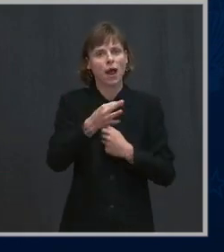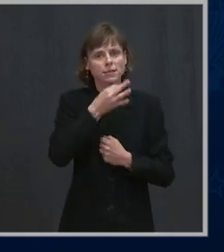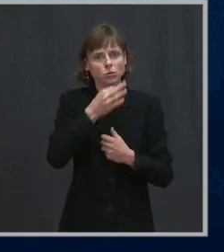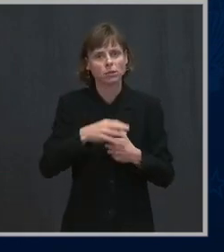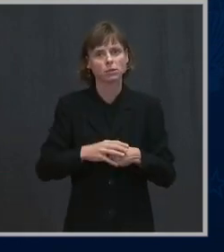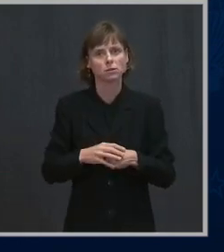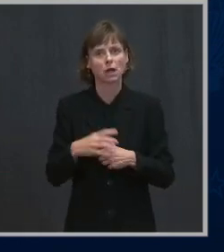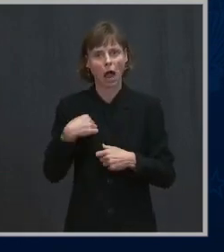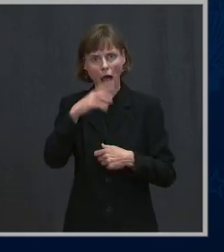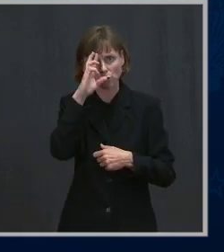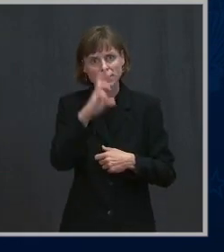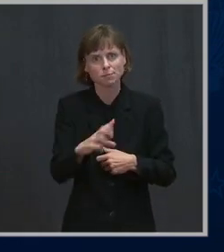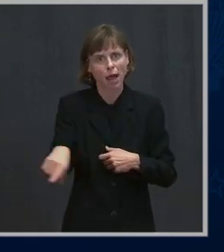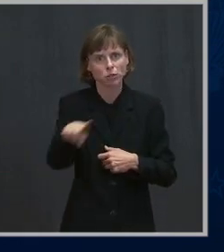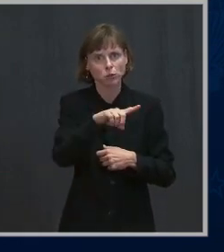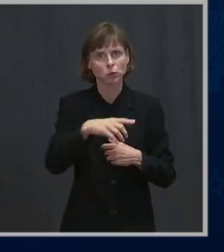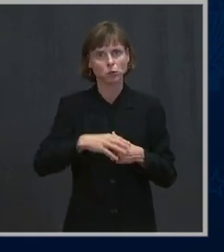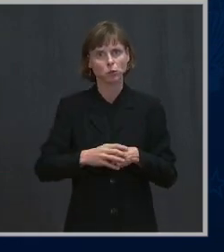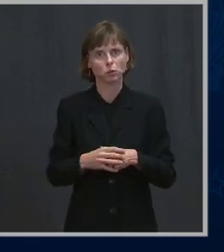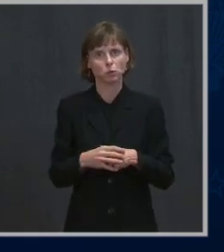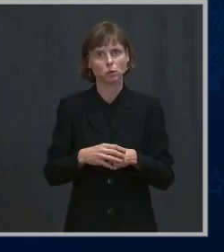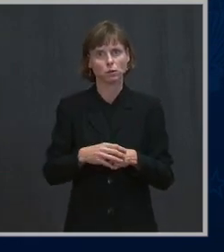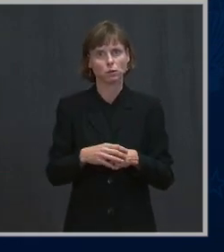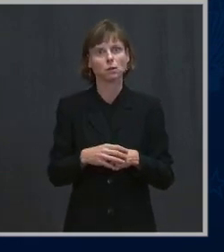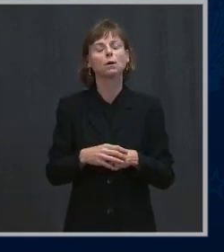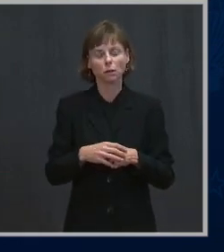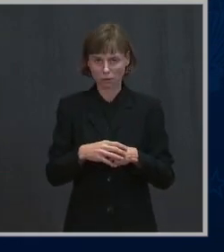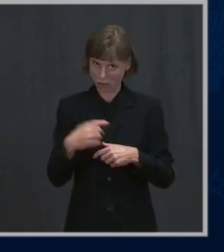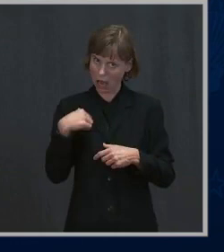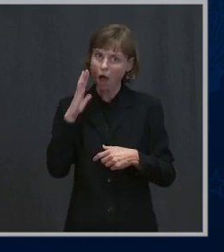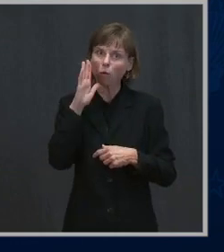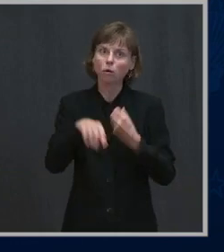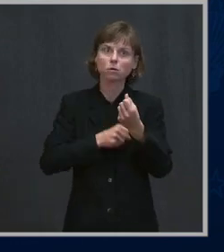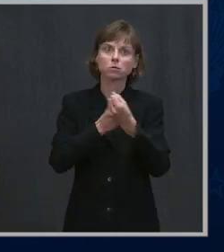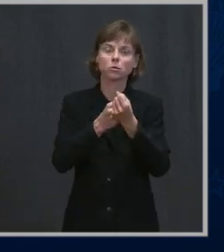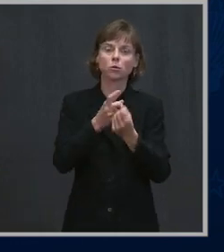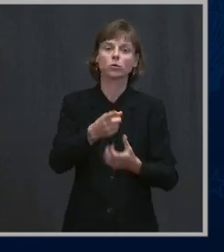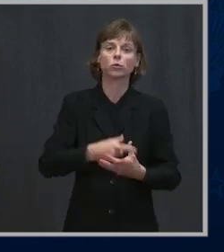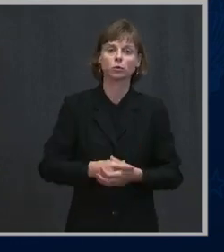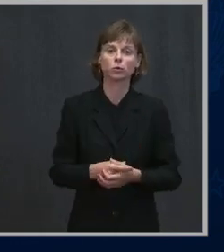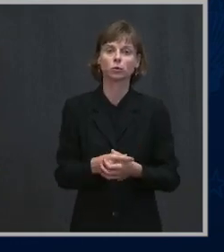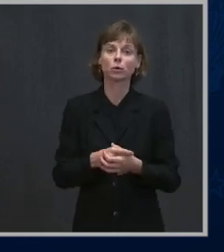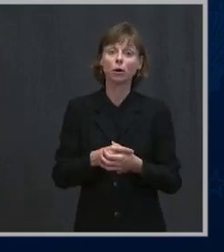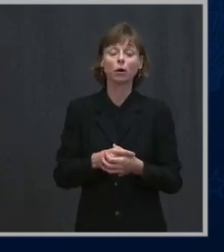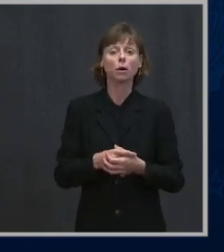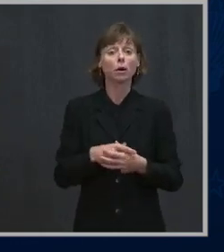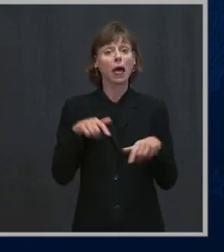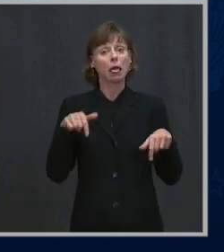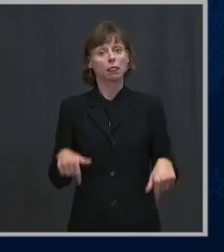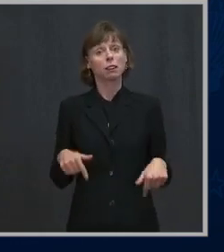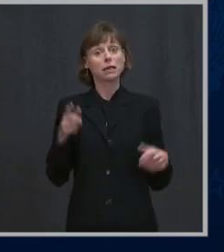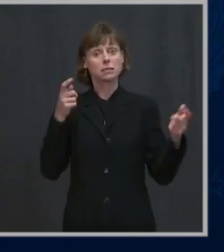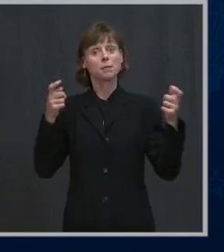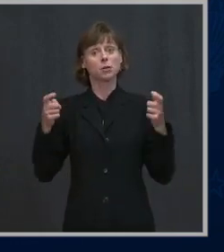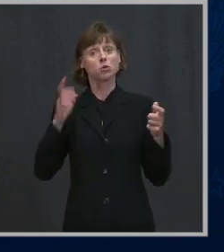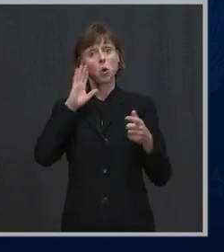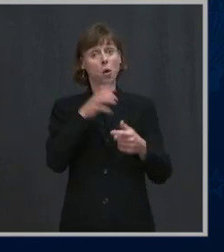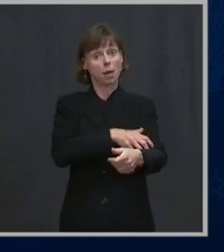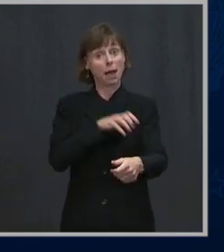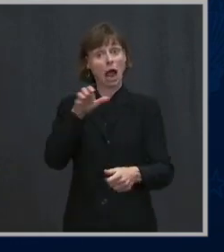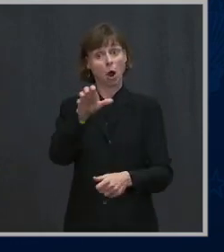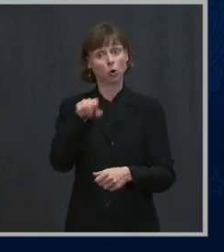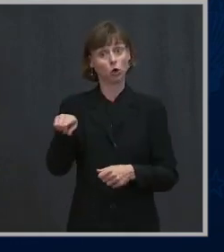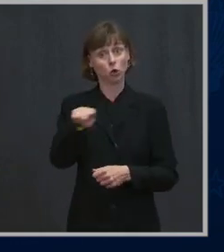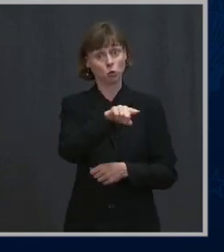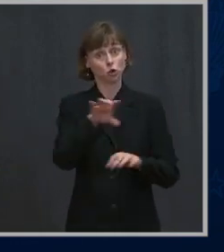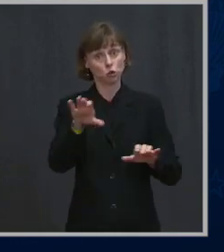and i respect you and i will have your back this administration is going to empower you to do your